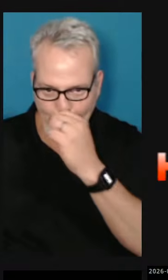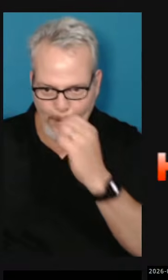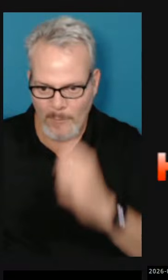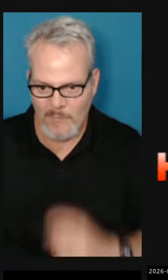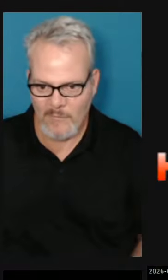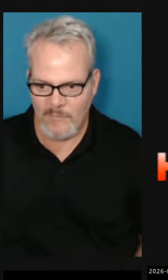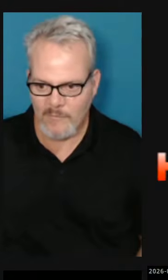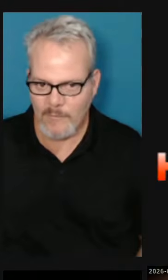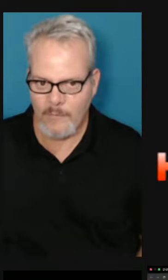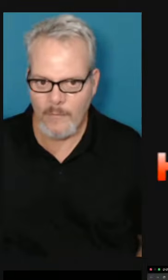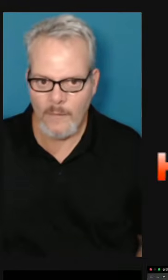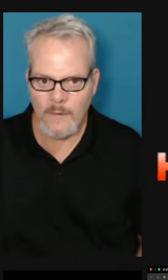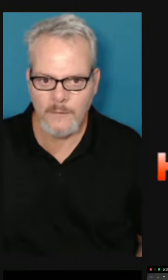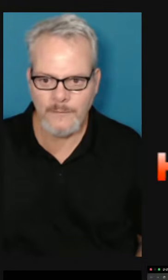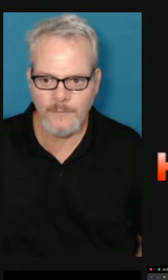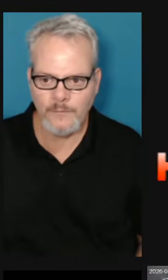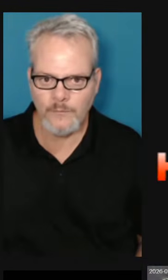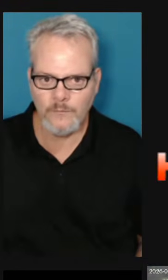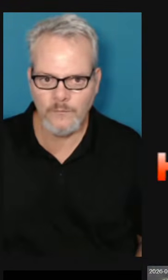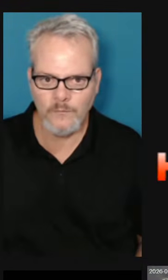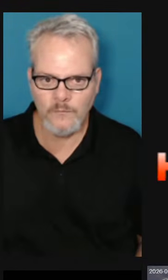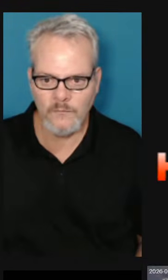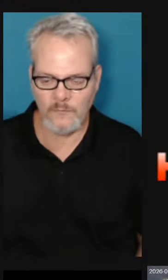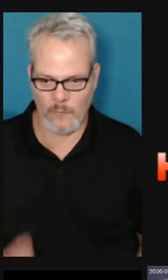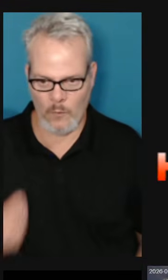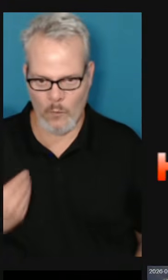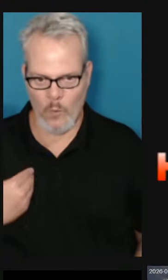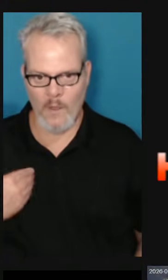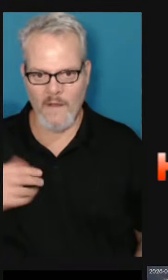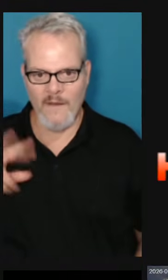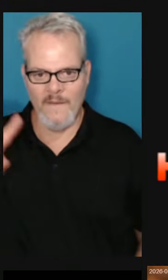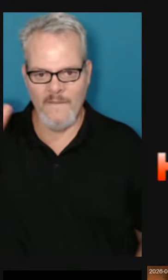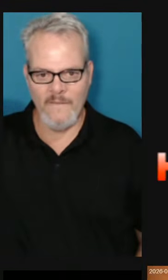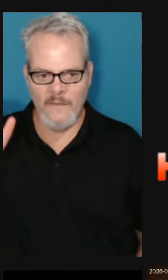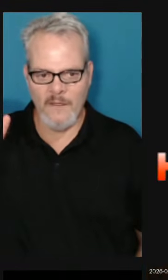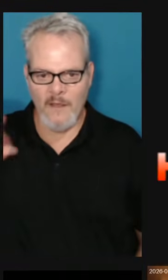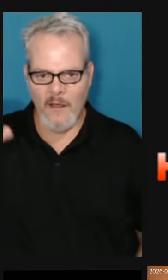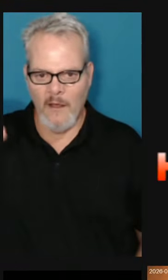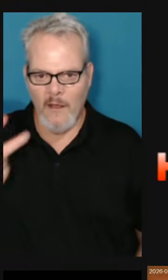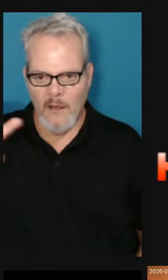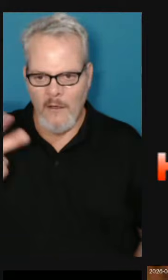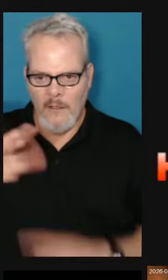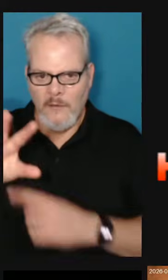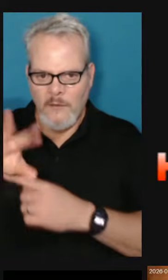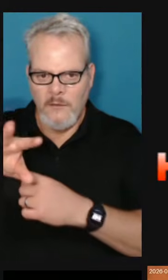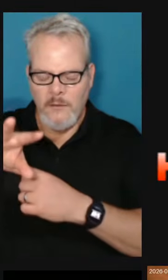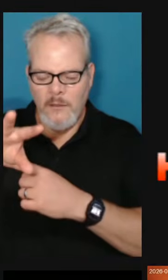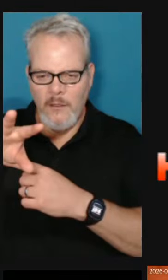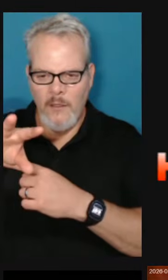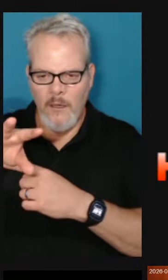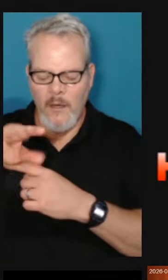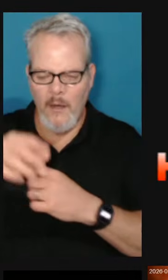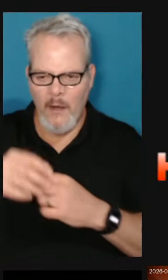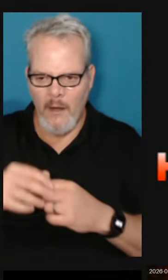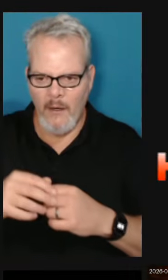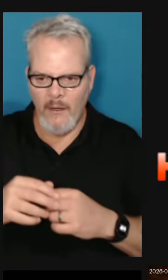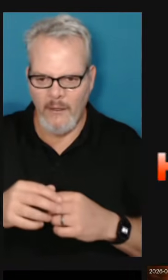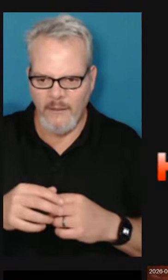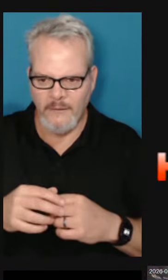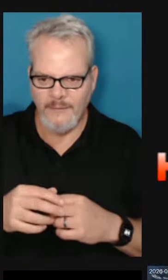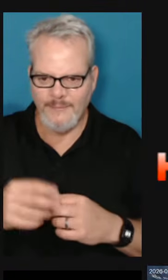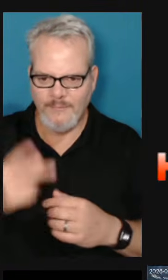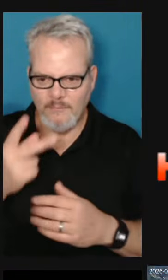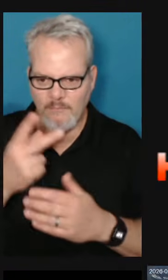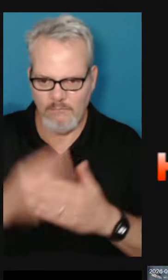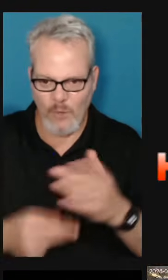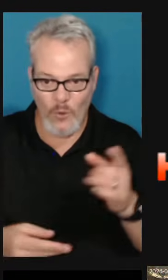We have the V3 camera. Well, here's a V3 camera. Both